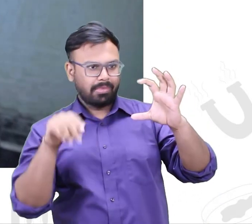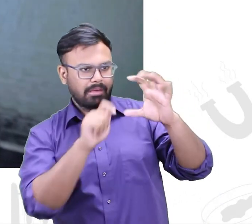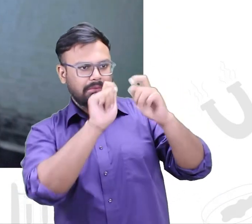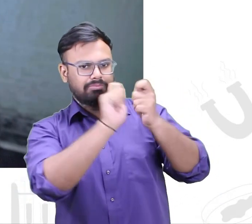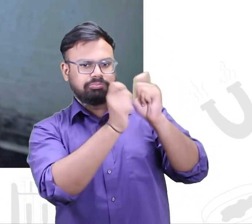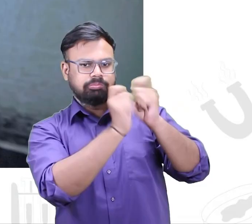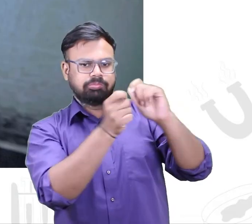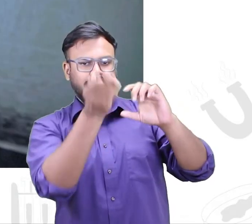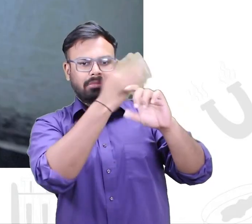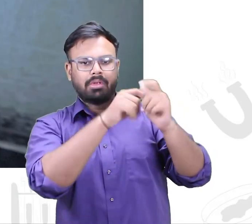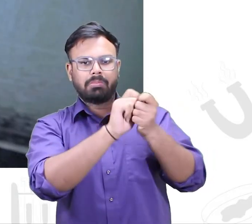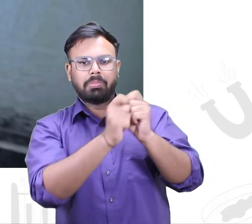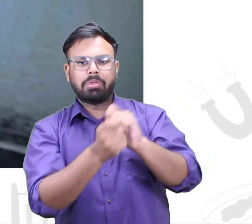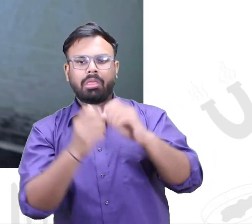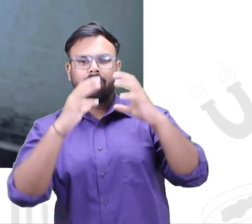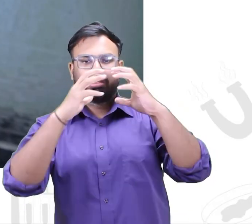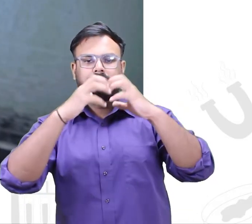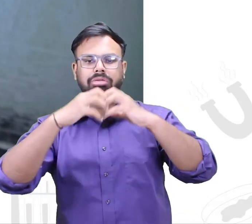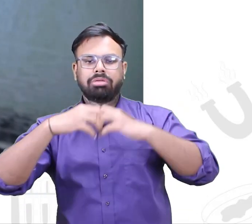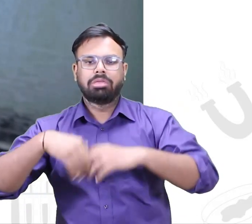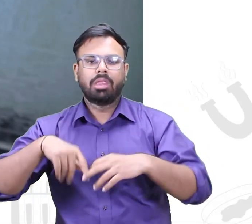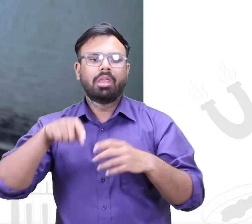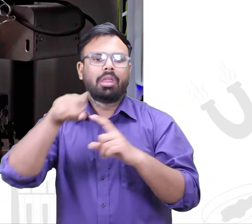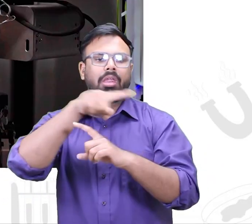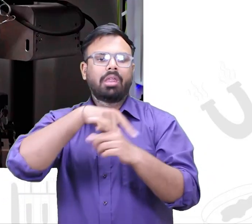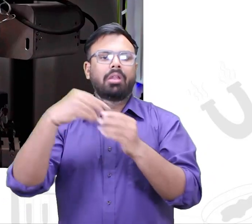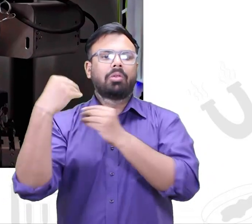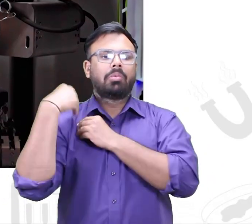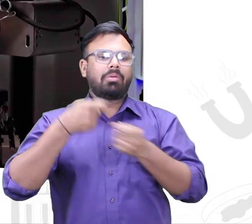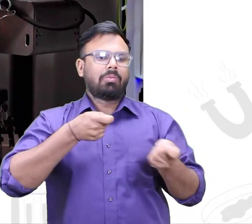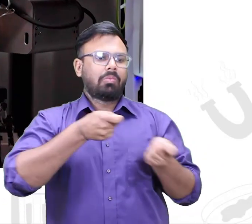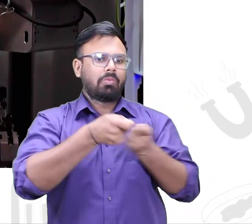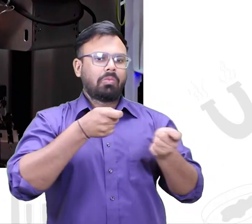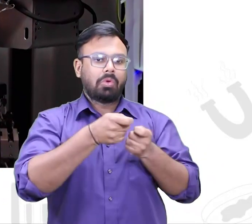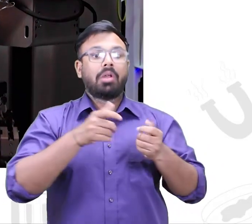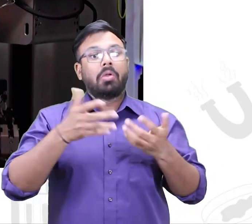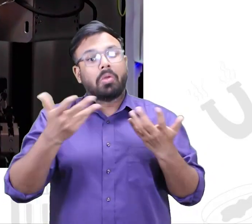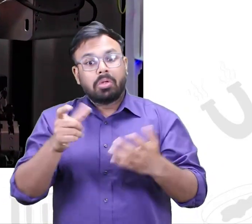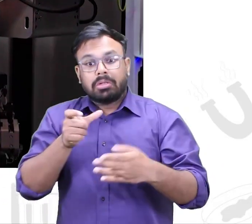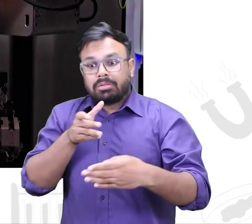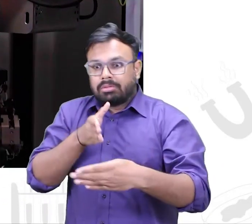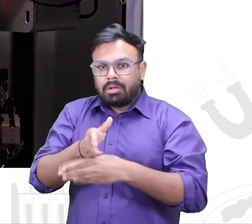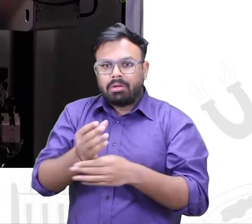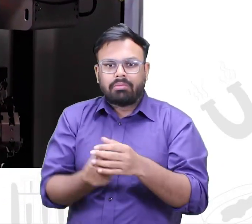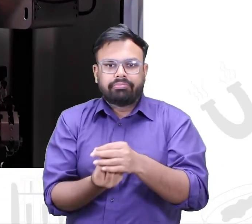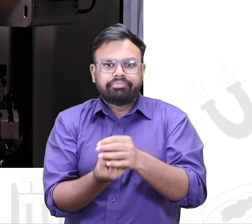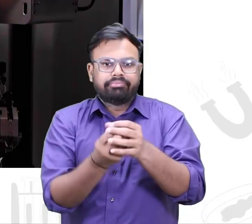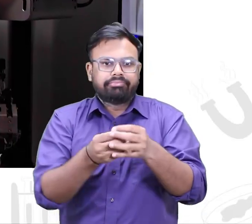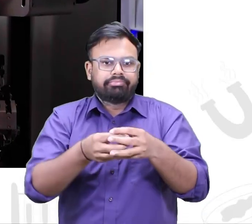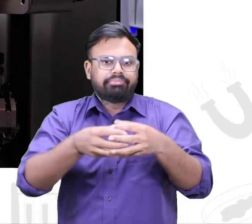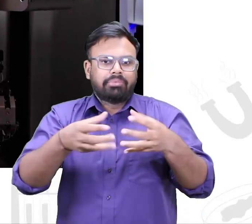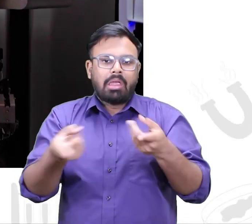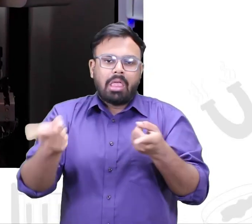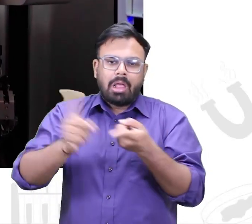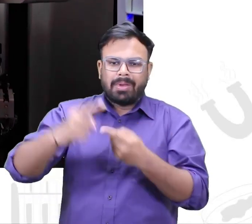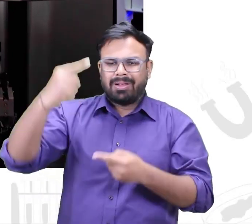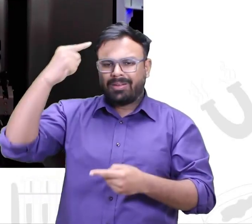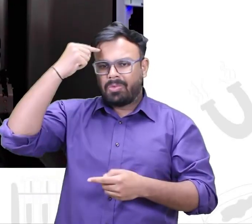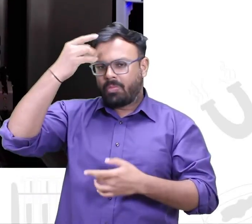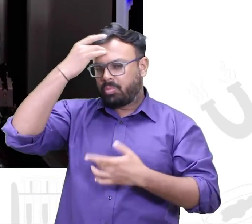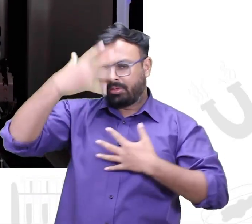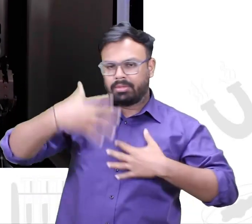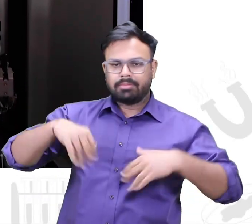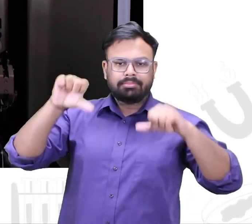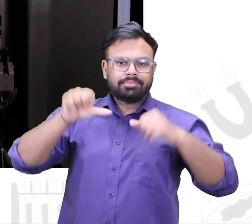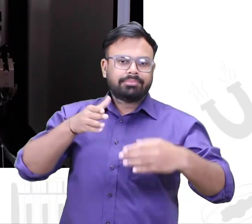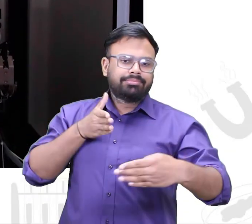infection, or any of these deregulations are primary hallmarks of cancers or any developmental disorders or neurodegeneration,